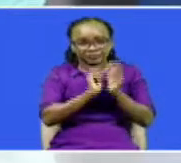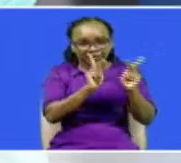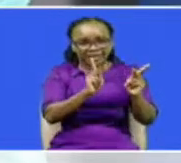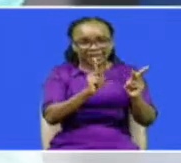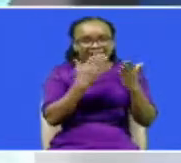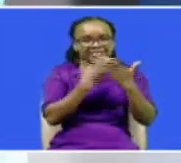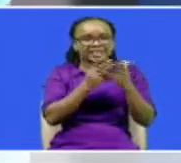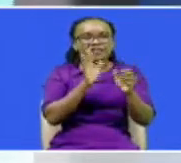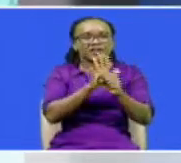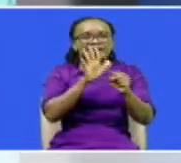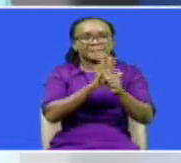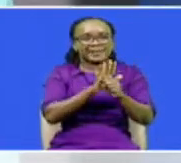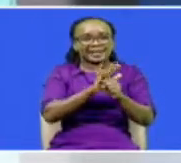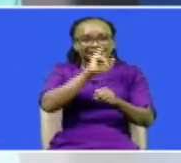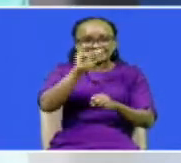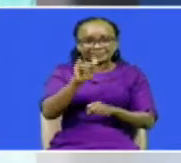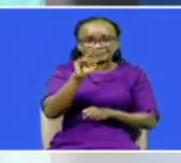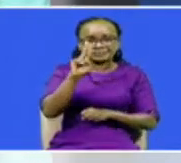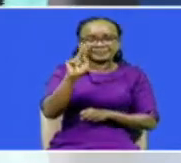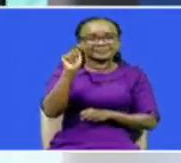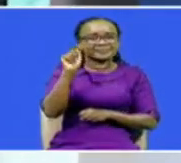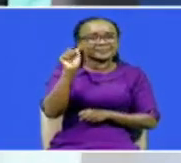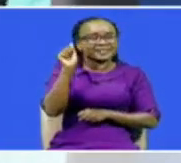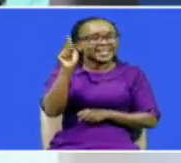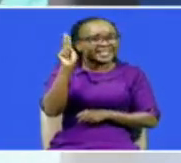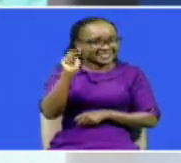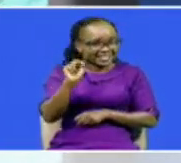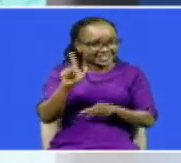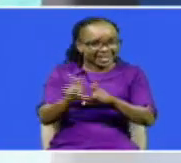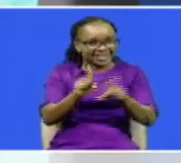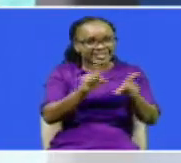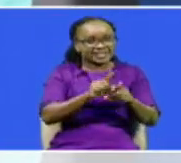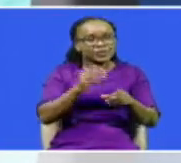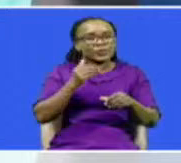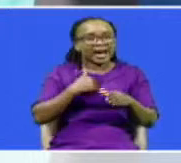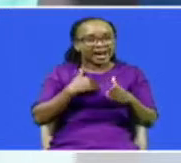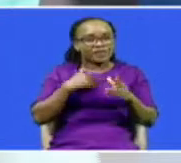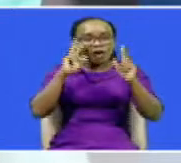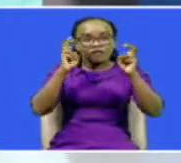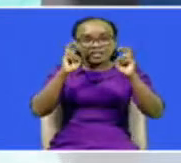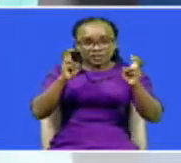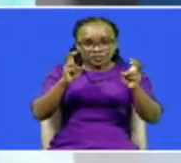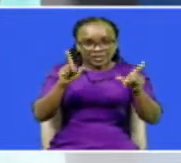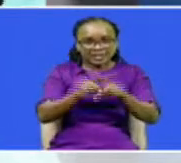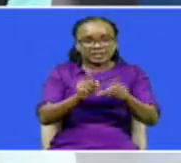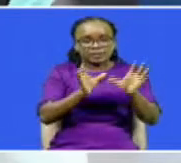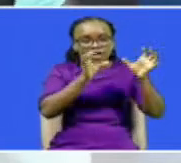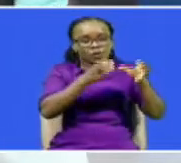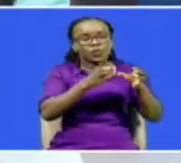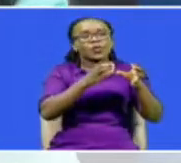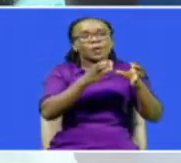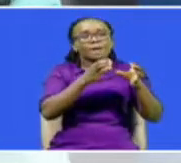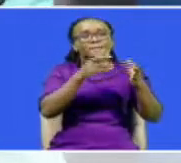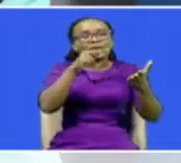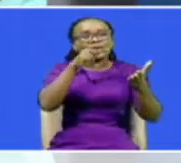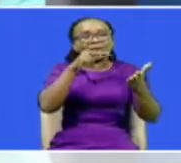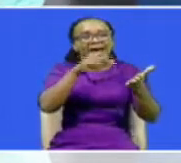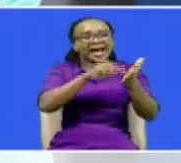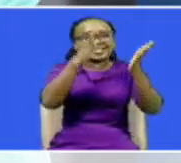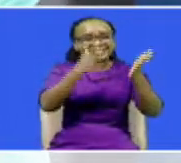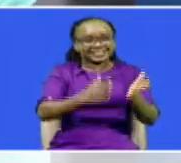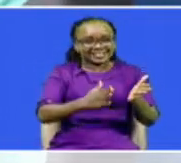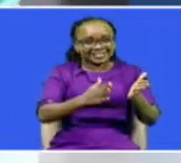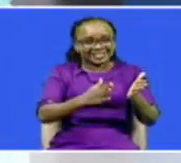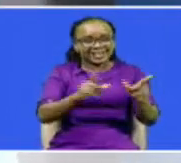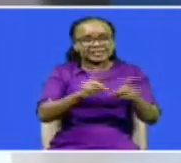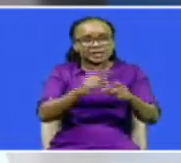you very much, Justina Omaye, for at least, you know, painting a picture and shedding some light on that issue. Roots Party presidential running mate, that is Justina